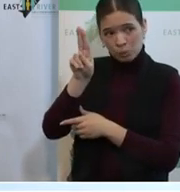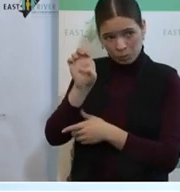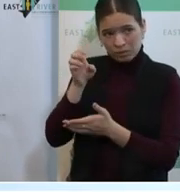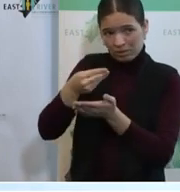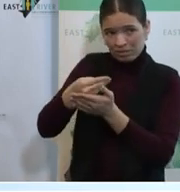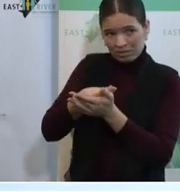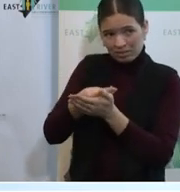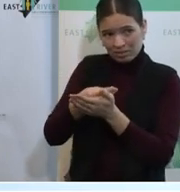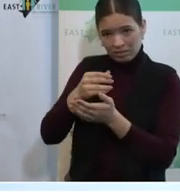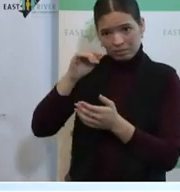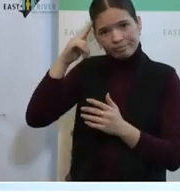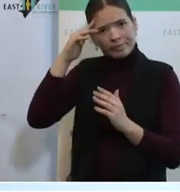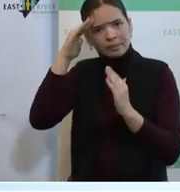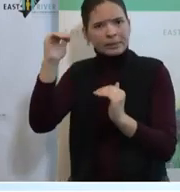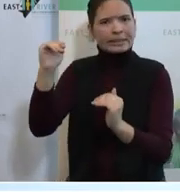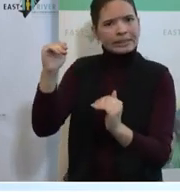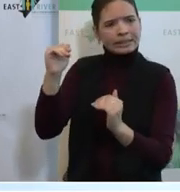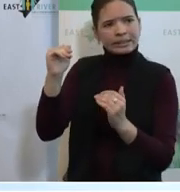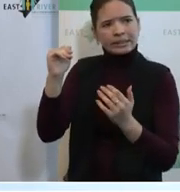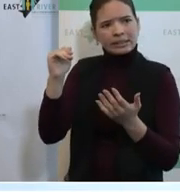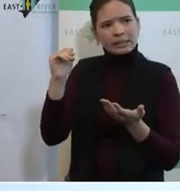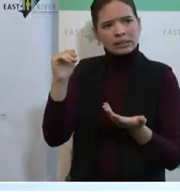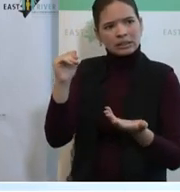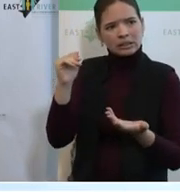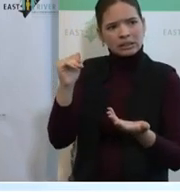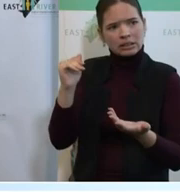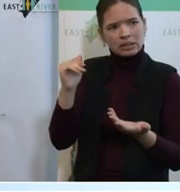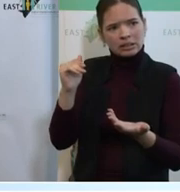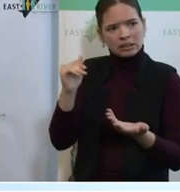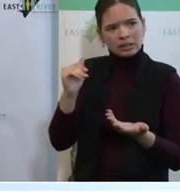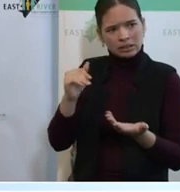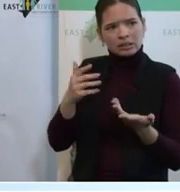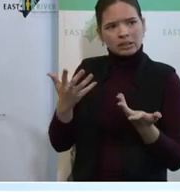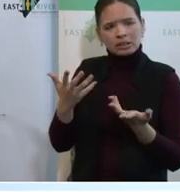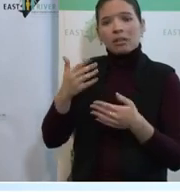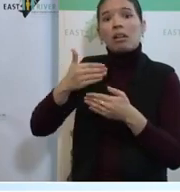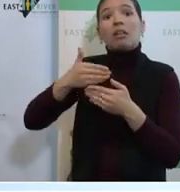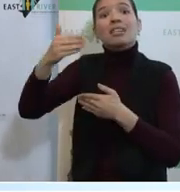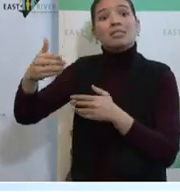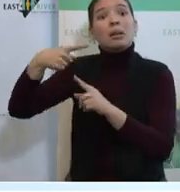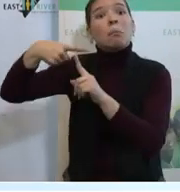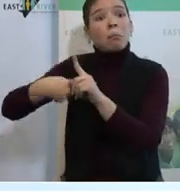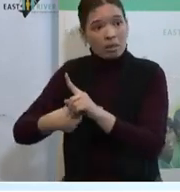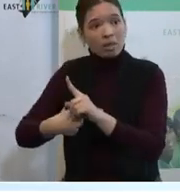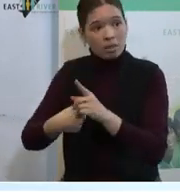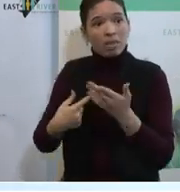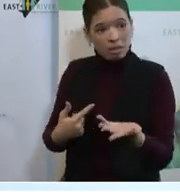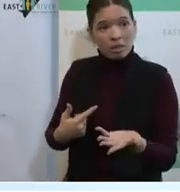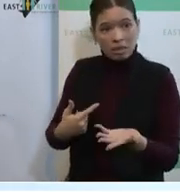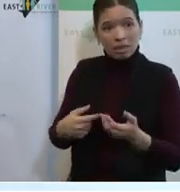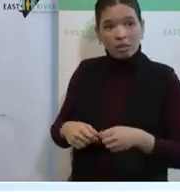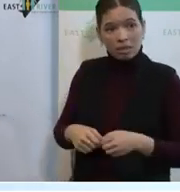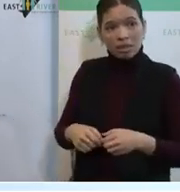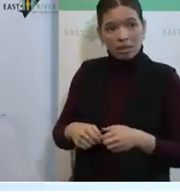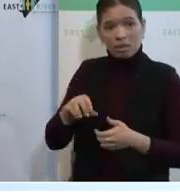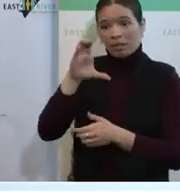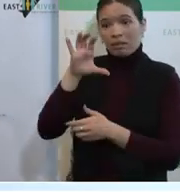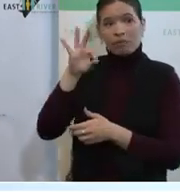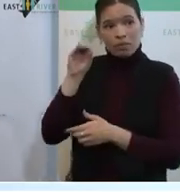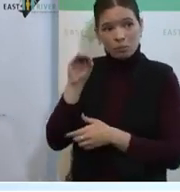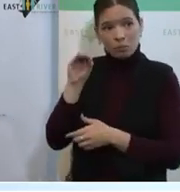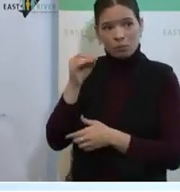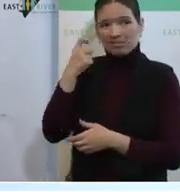on. Next month, we will get from the CFO the outlook, the forecast for the next revenue